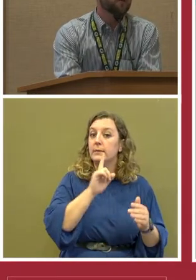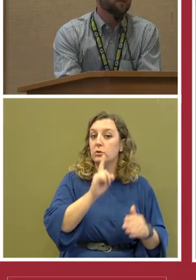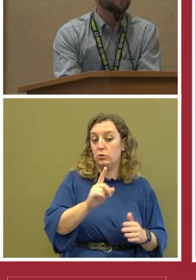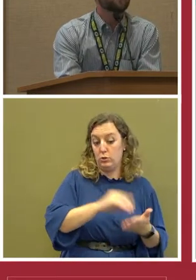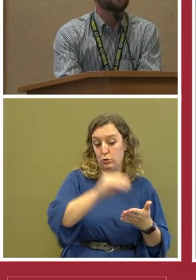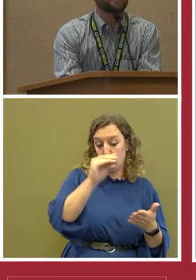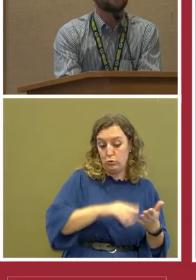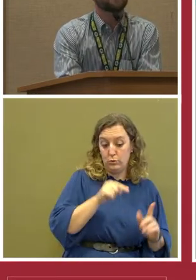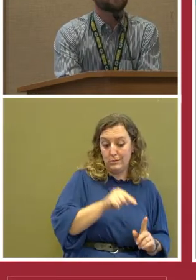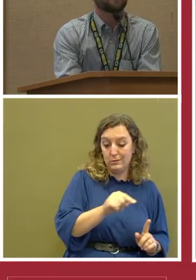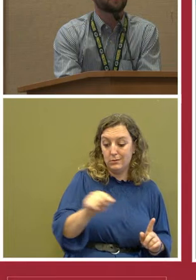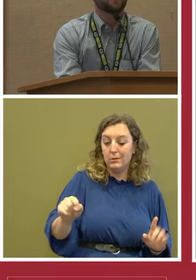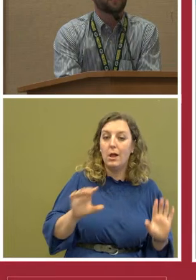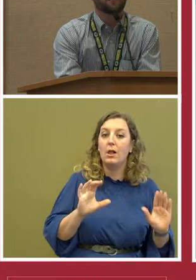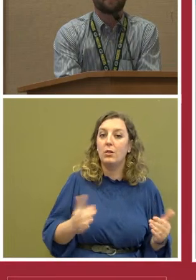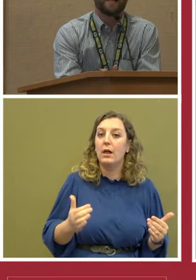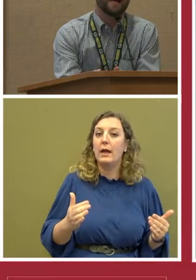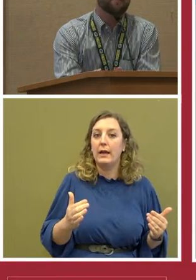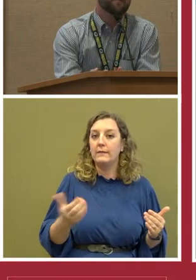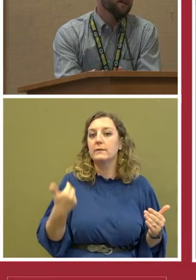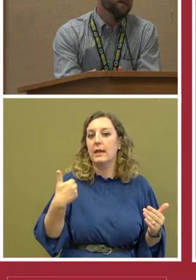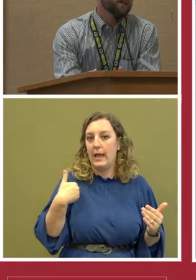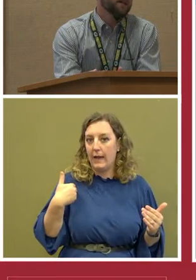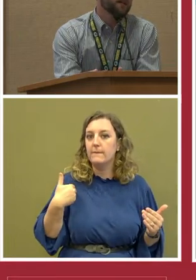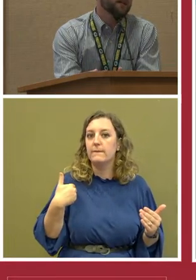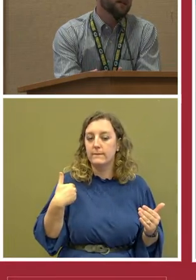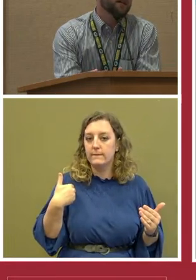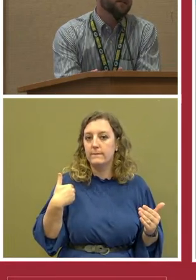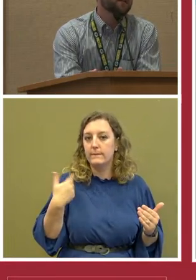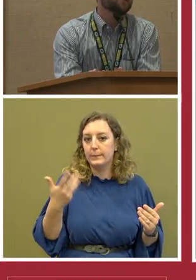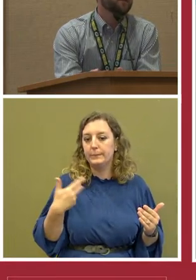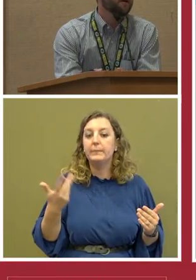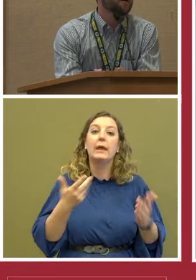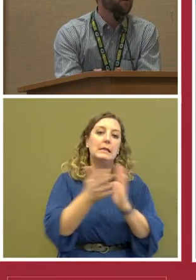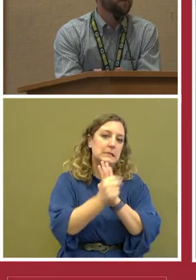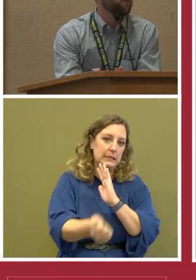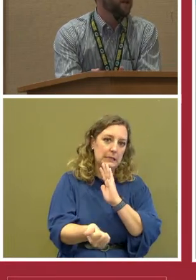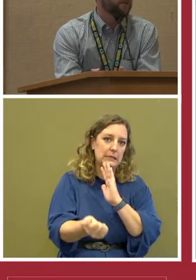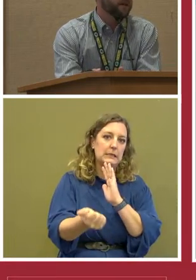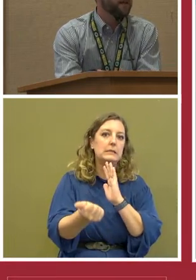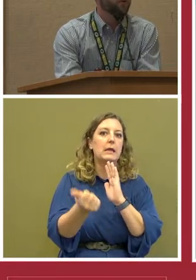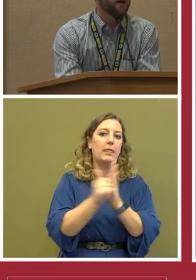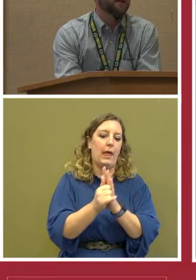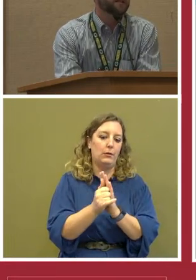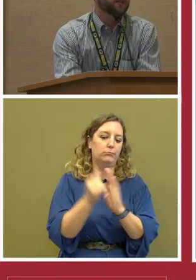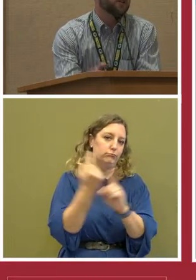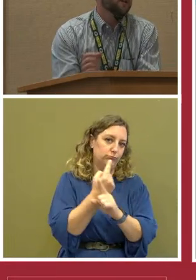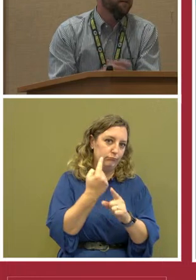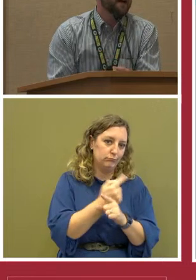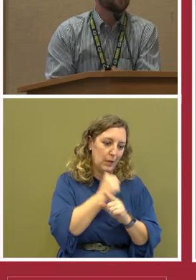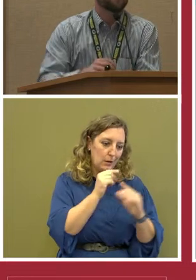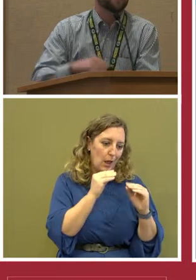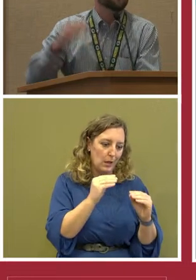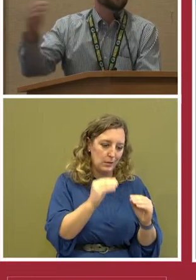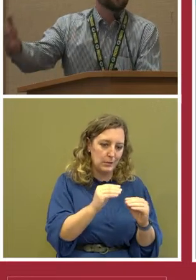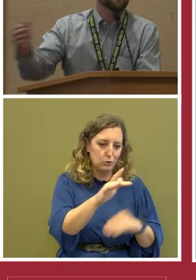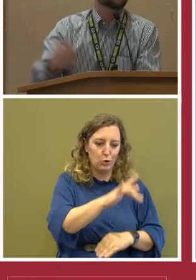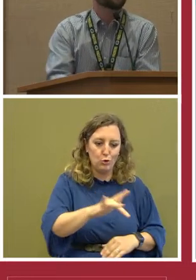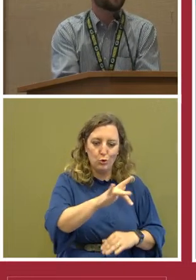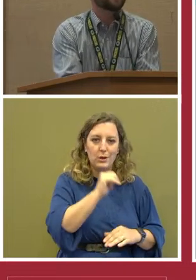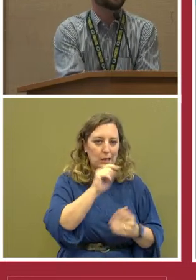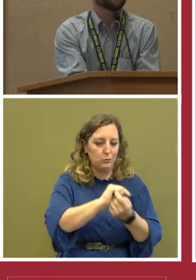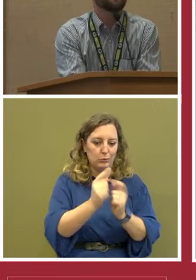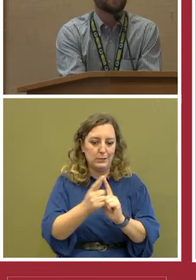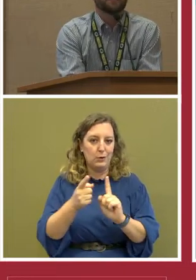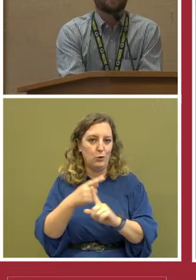the students in those classes have the skills that are gonna be relevant, and we're not teaching in a vacuum that doesn't